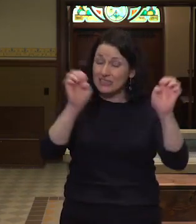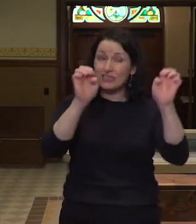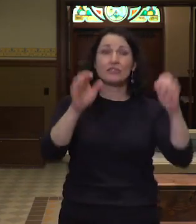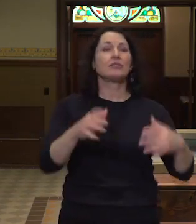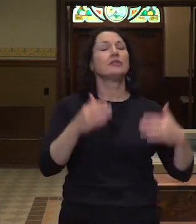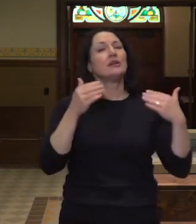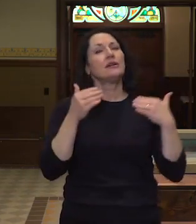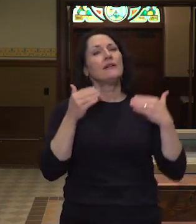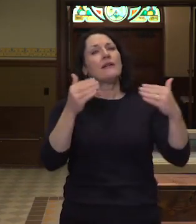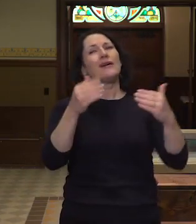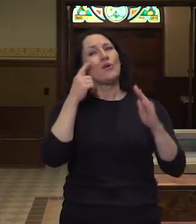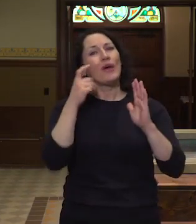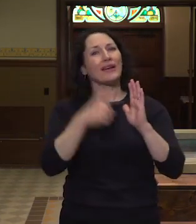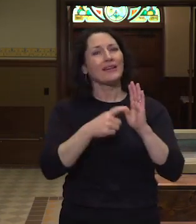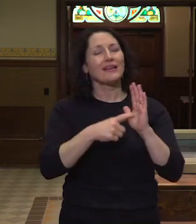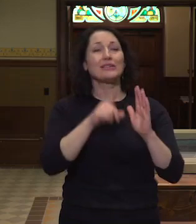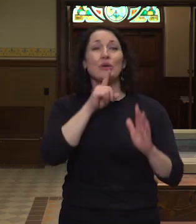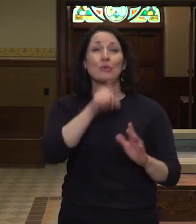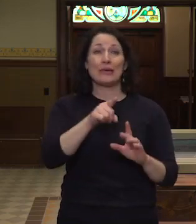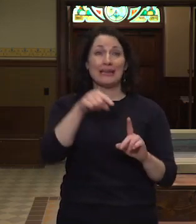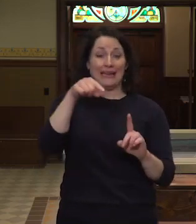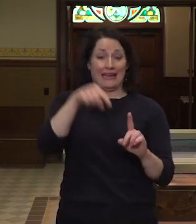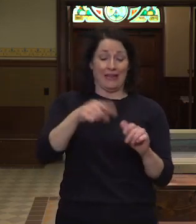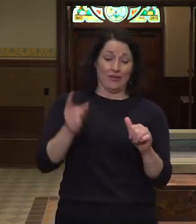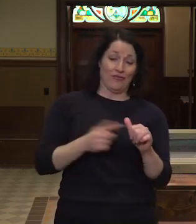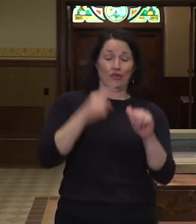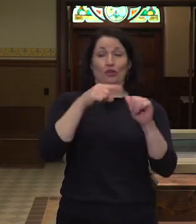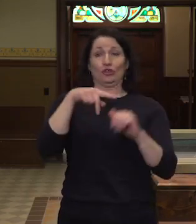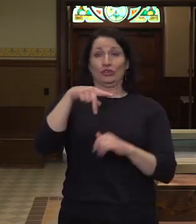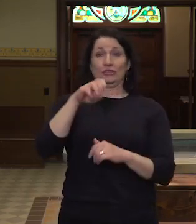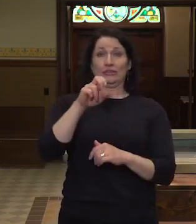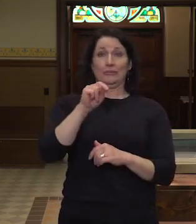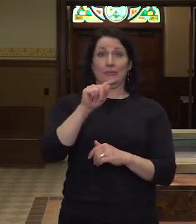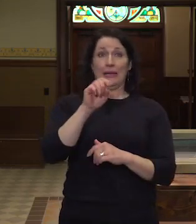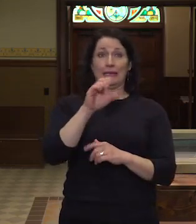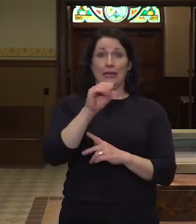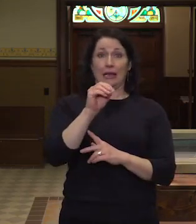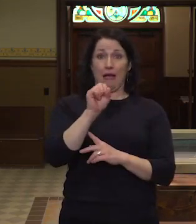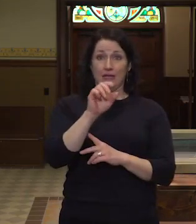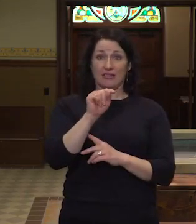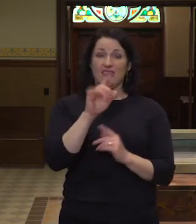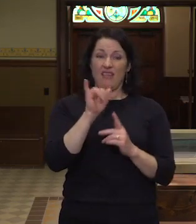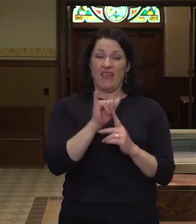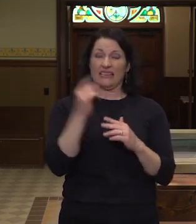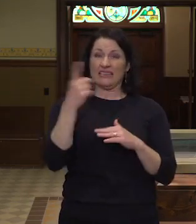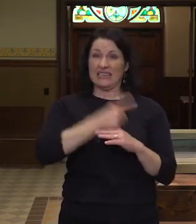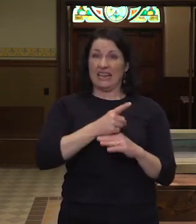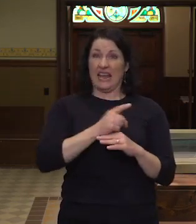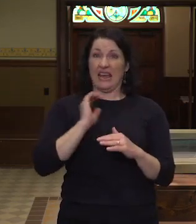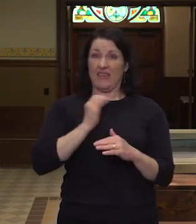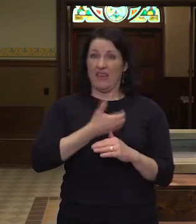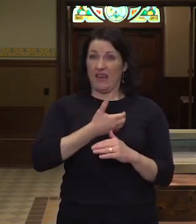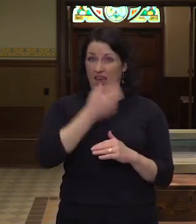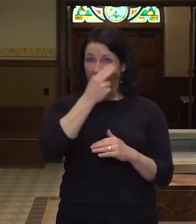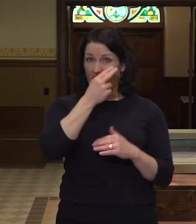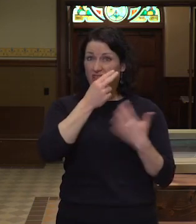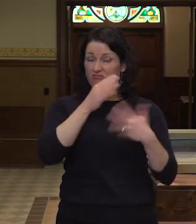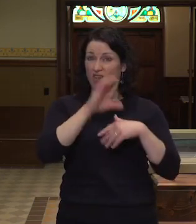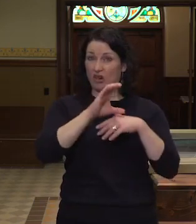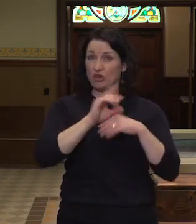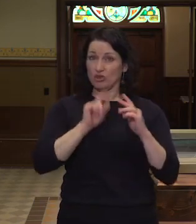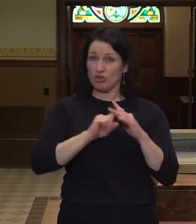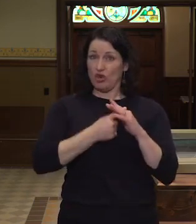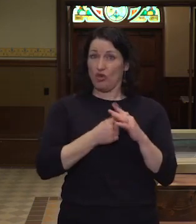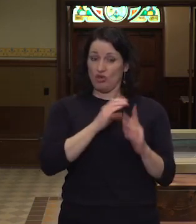recognize that the birth of the church that happened at that very first Pentecost, it's up to us to keep it alive, to